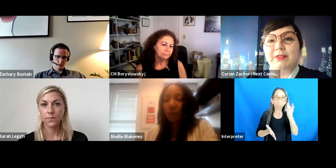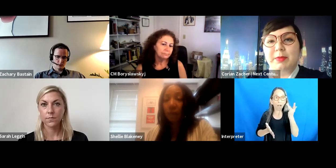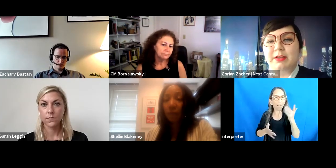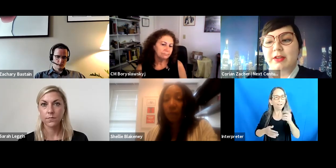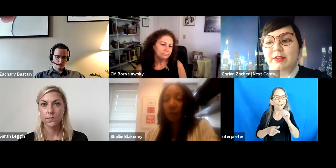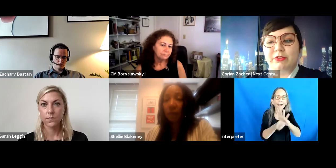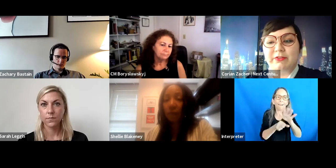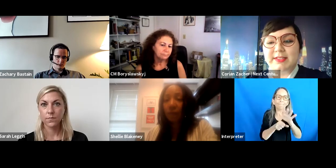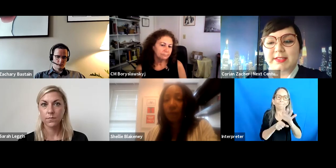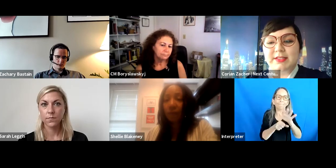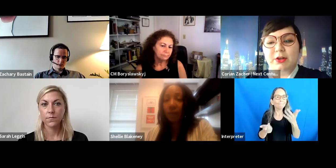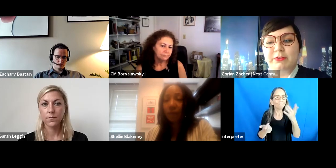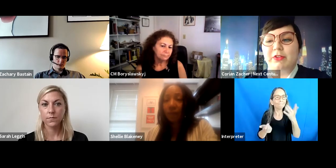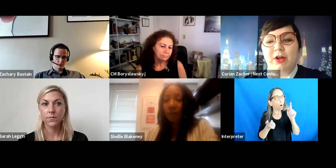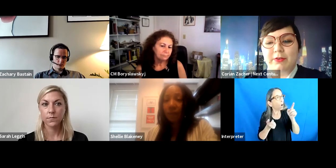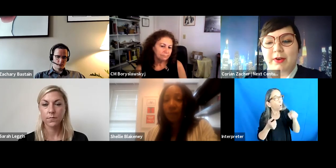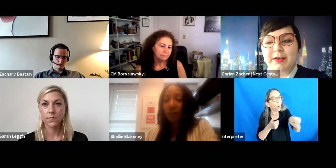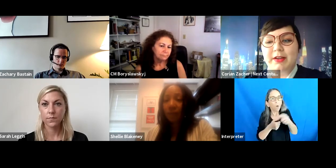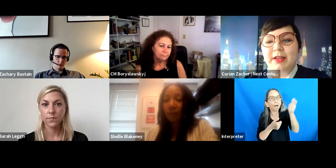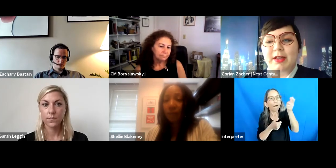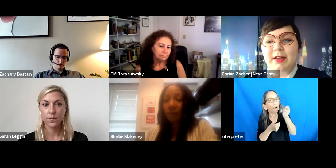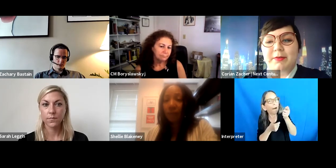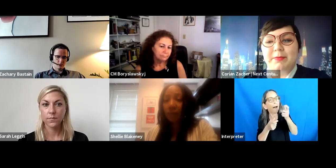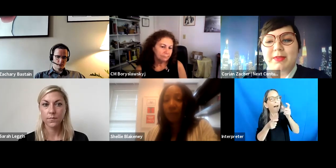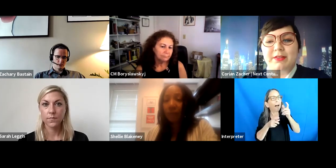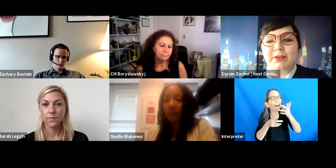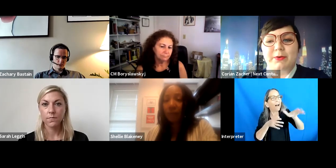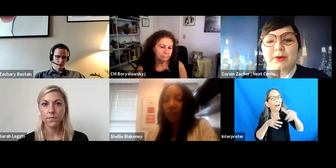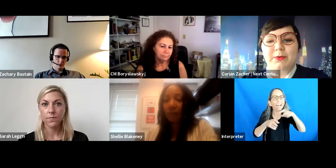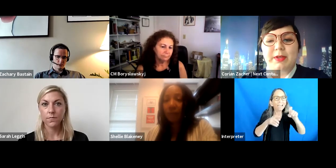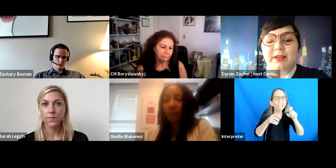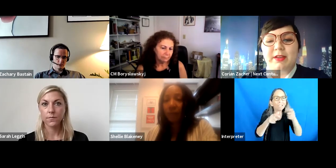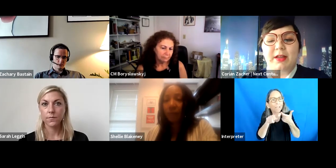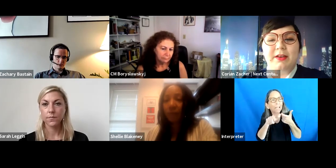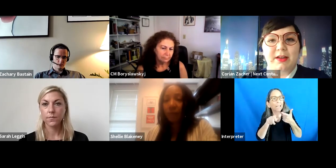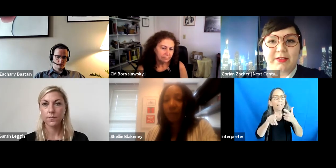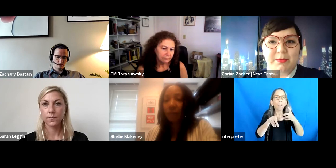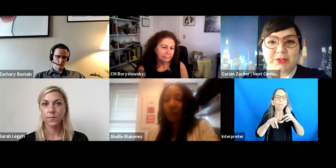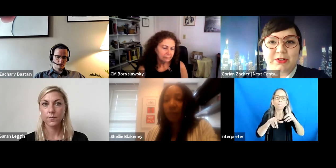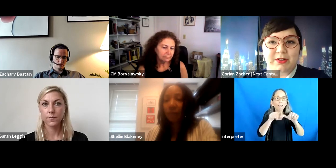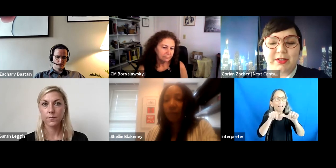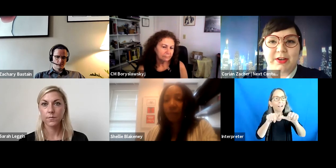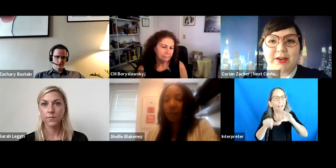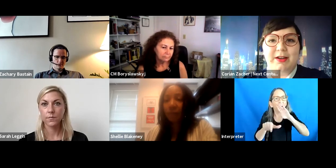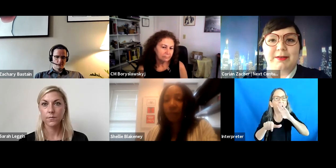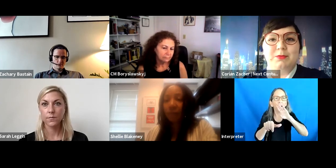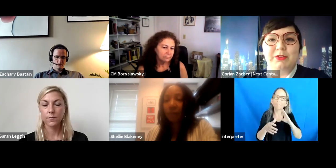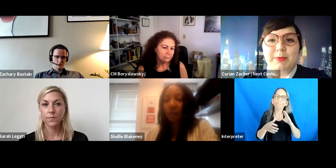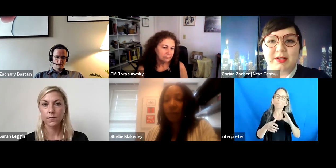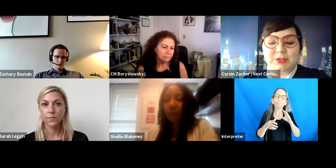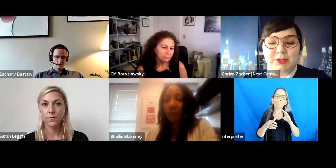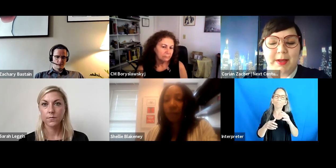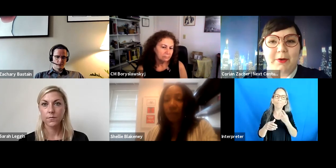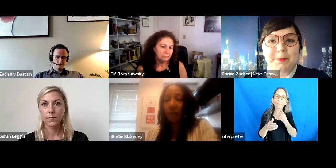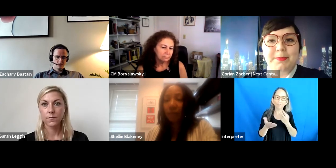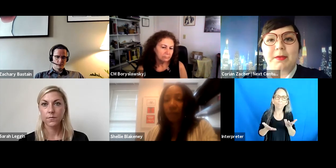use high-speed services over the long run. So and as I mentioned earlier, we've